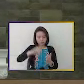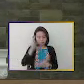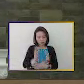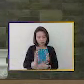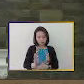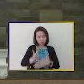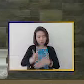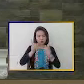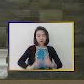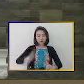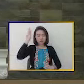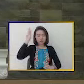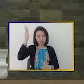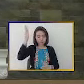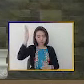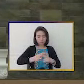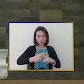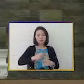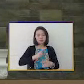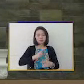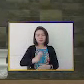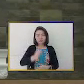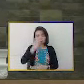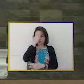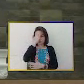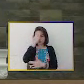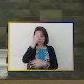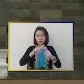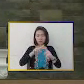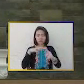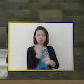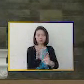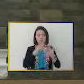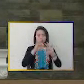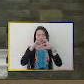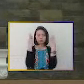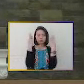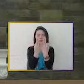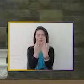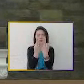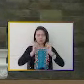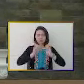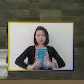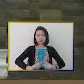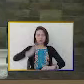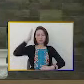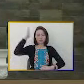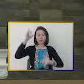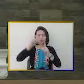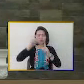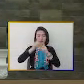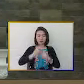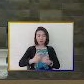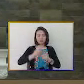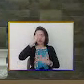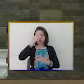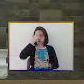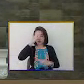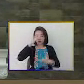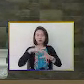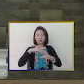Let your name be known in our family. Let your works be known in our